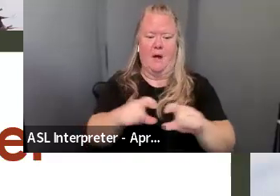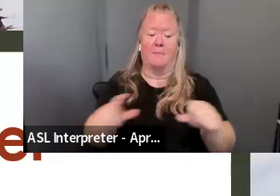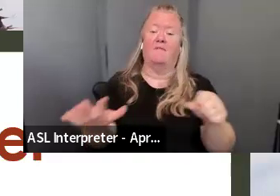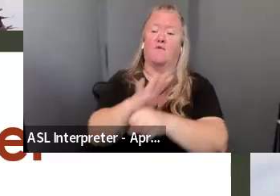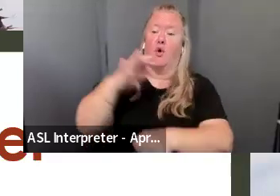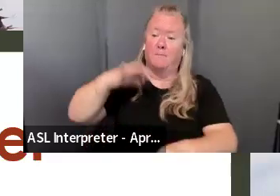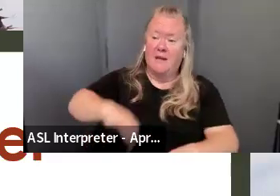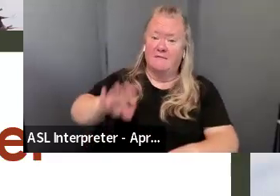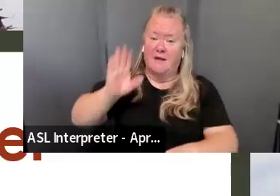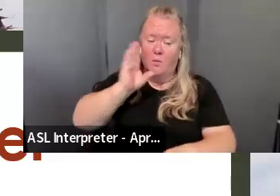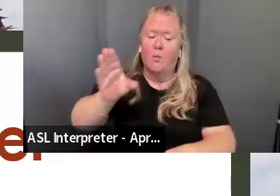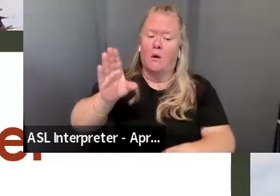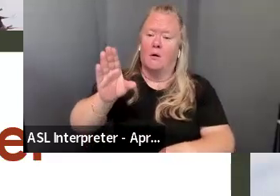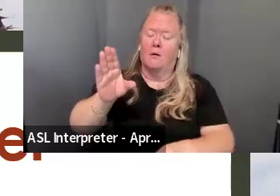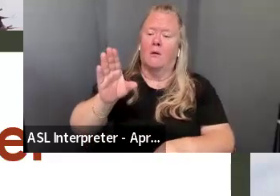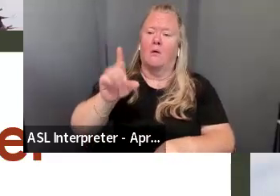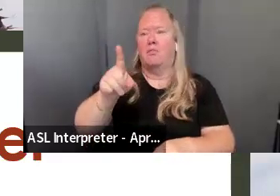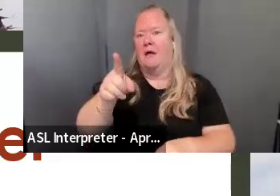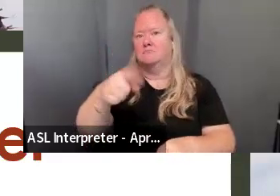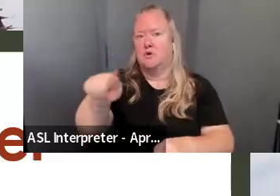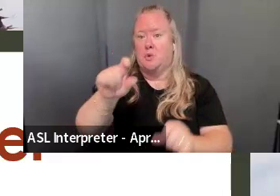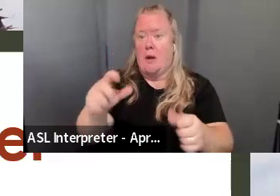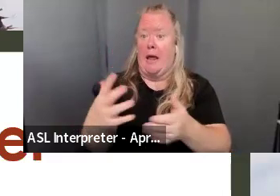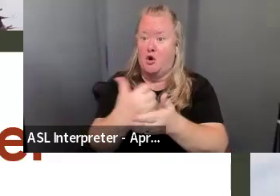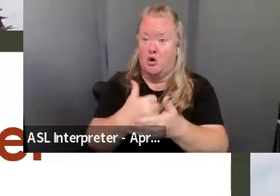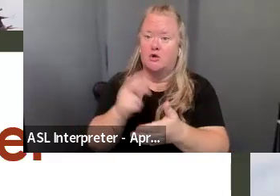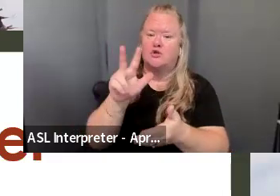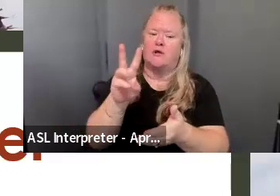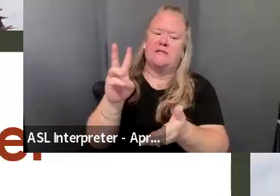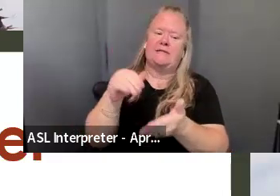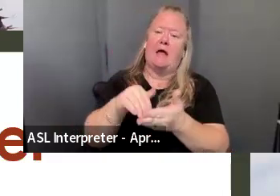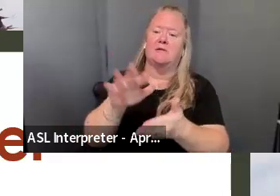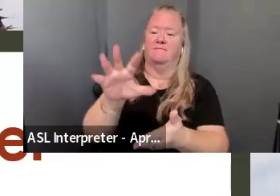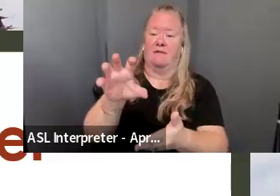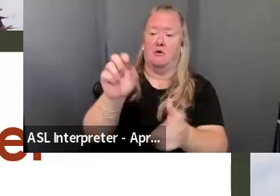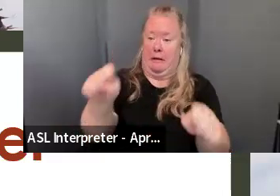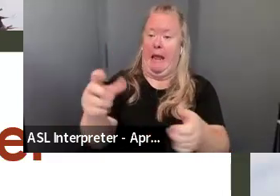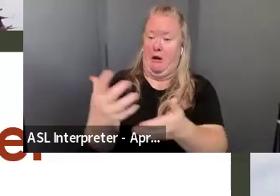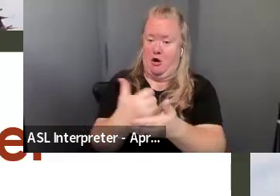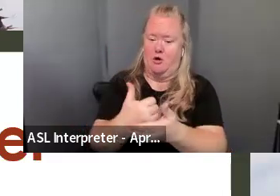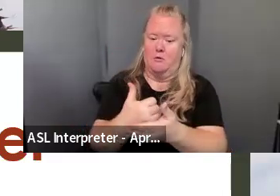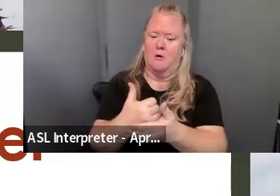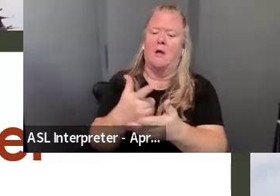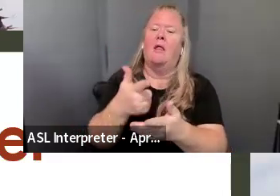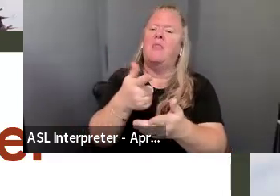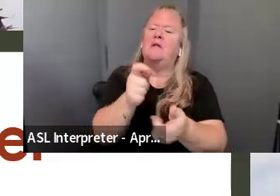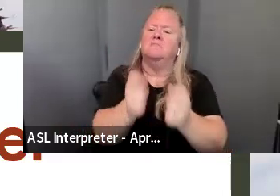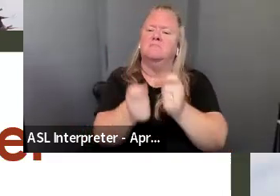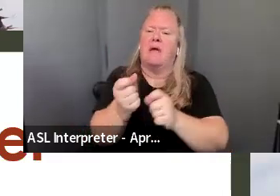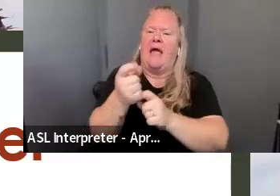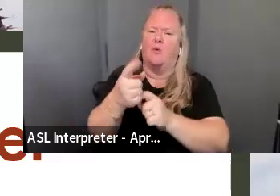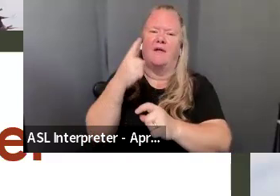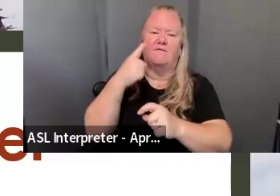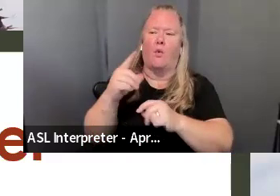benefit amount of that you can earn is $36,500. That is also adjusted annually